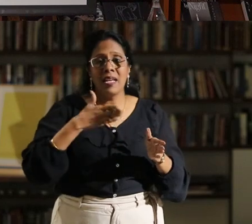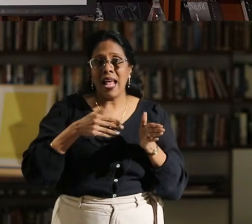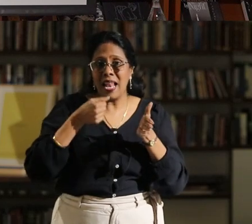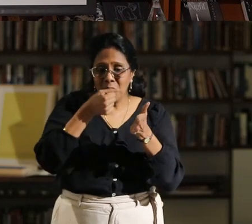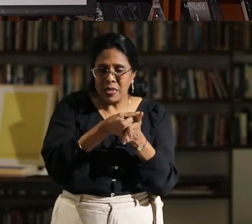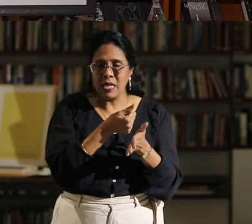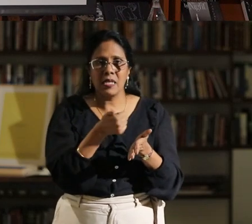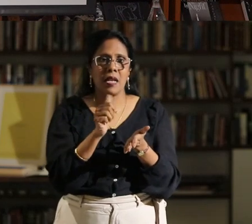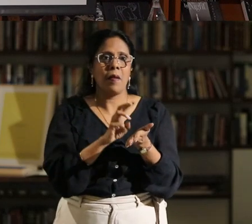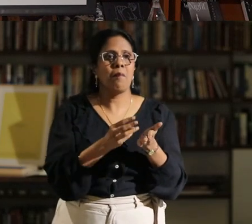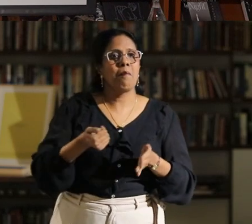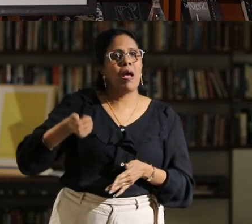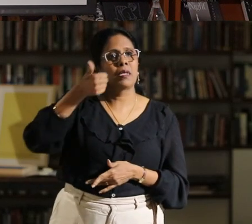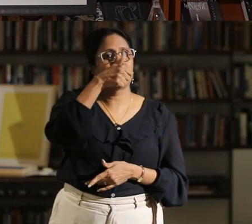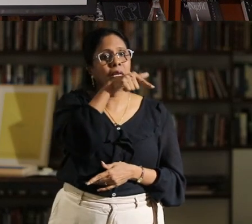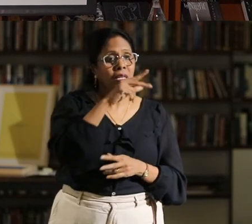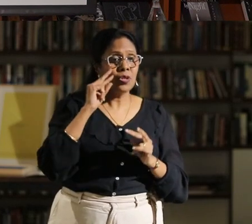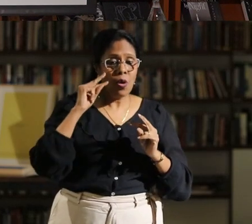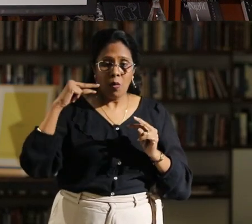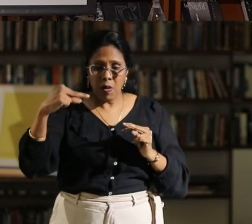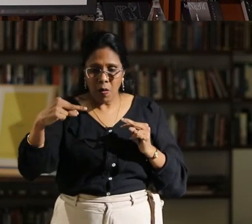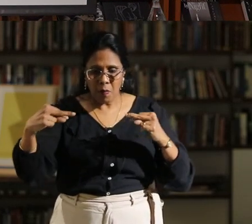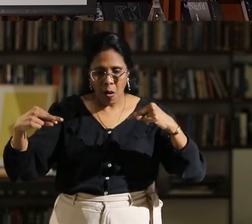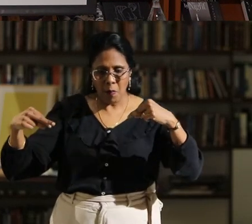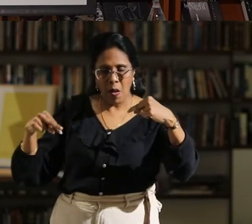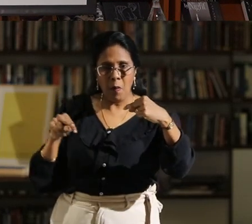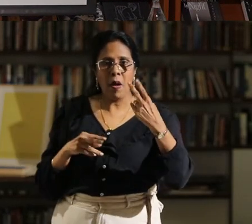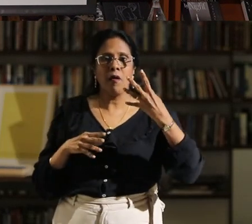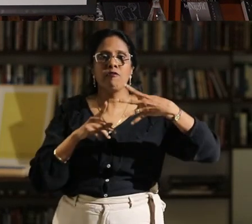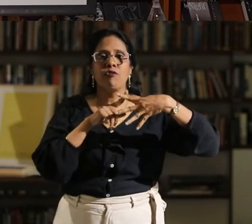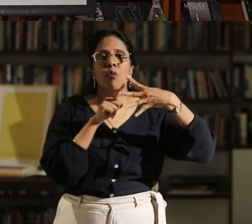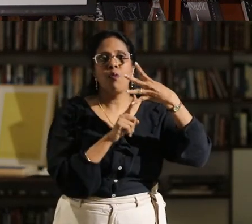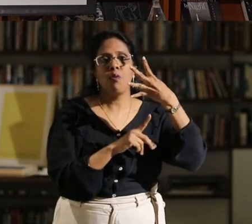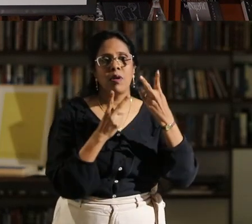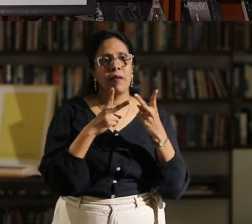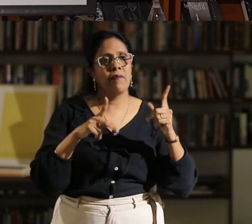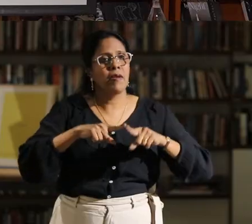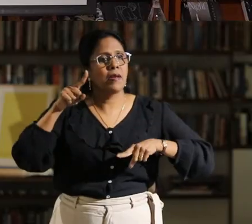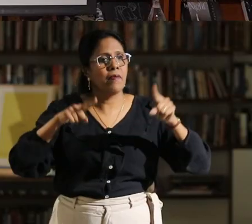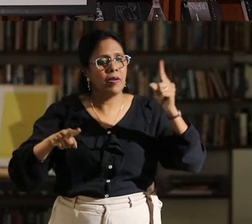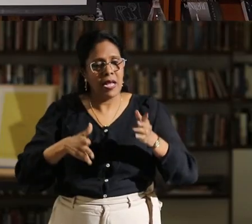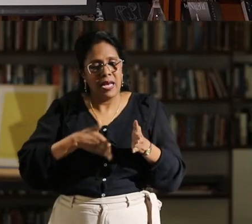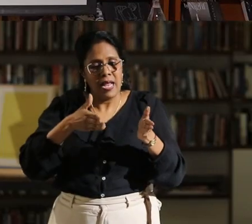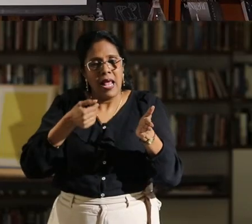so 4 completely different perspectives on how a railway station is seen.